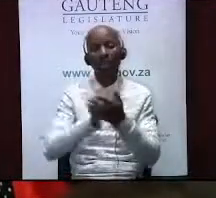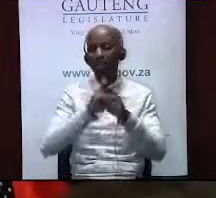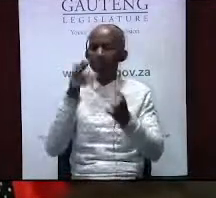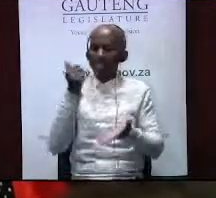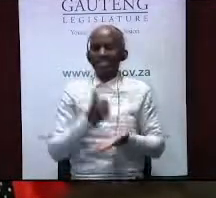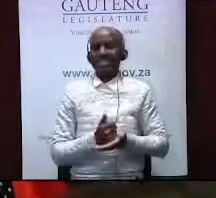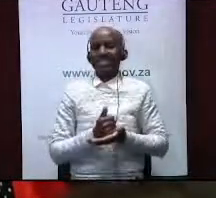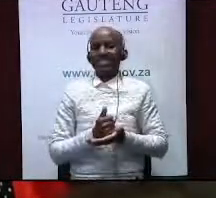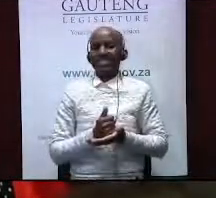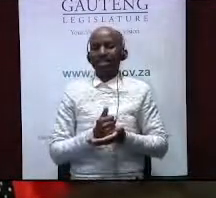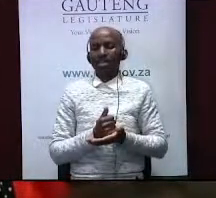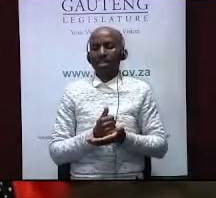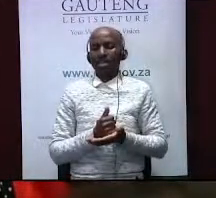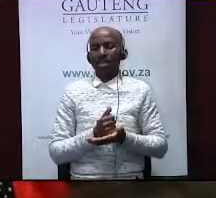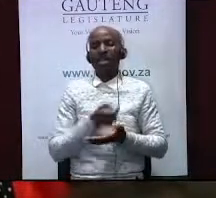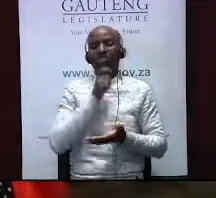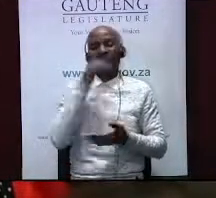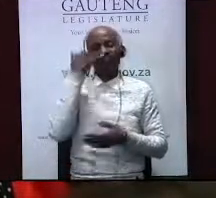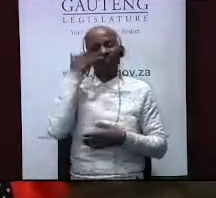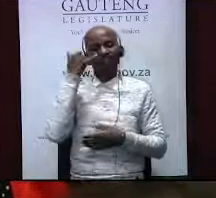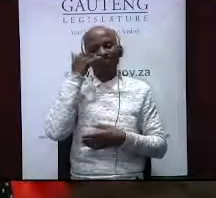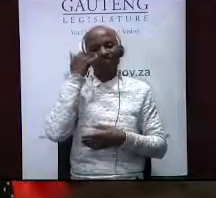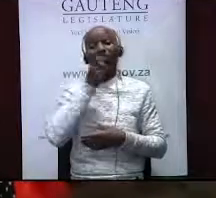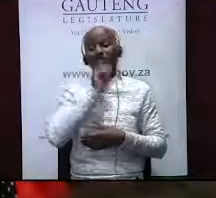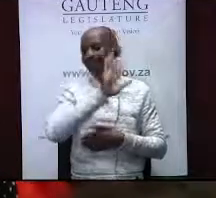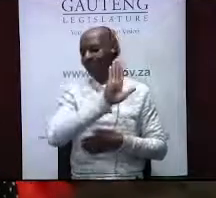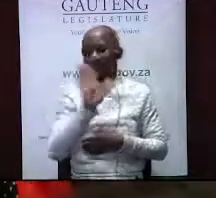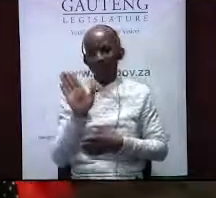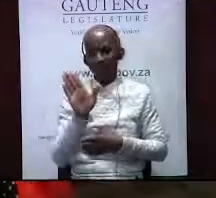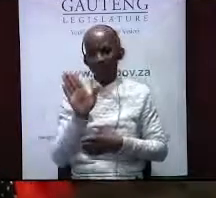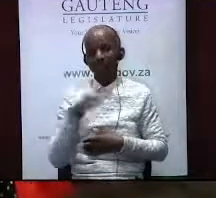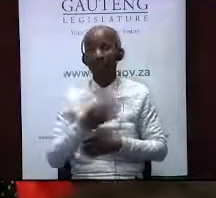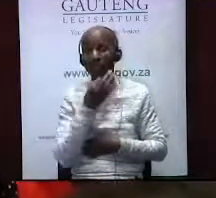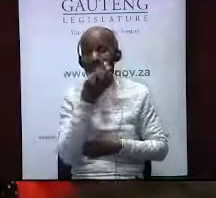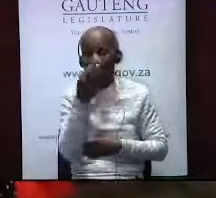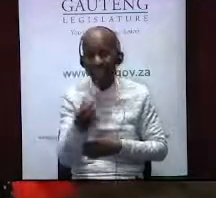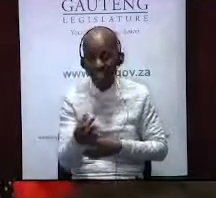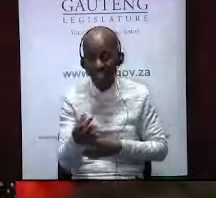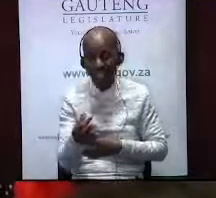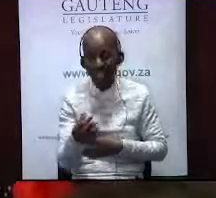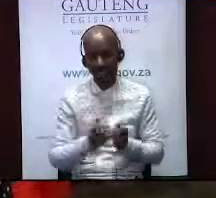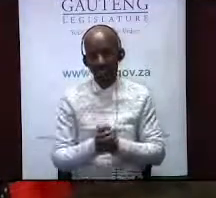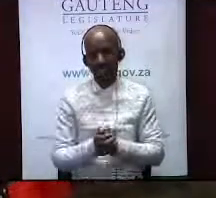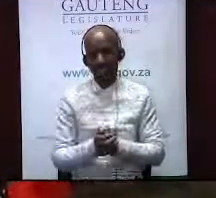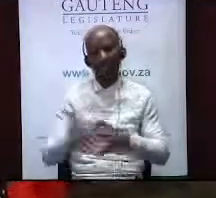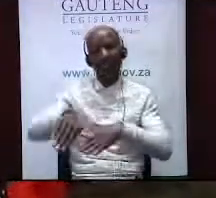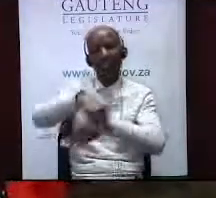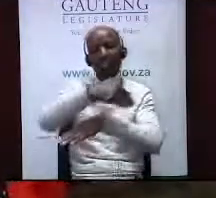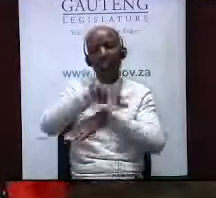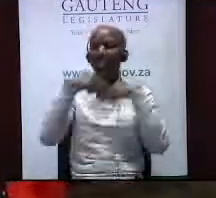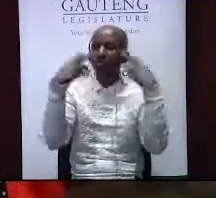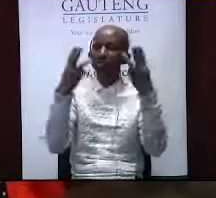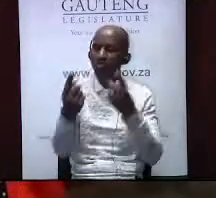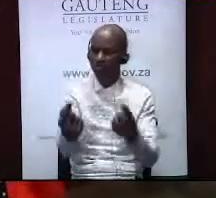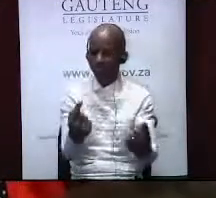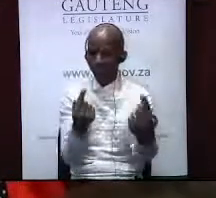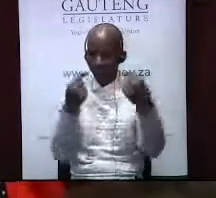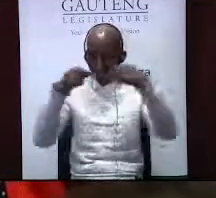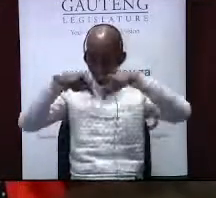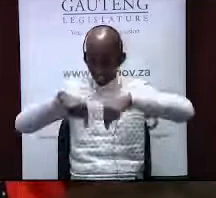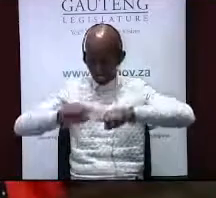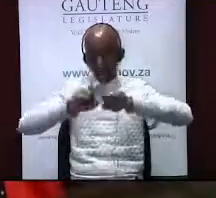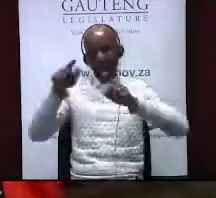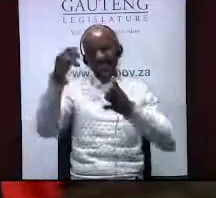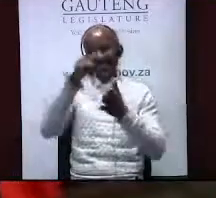sit there and take the drugs that they're being. We say that outside people are bringing it in, but